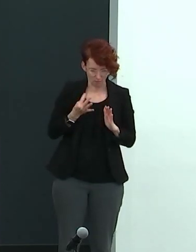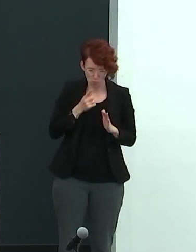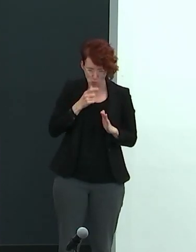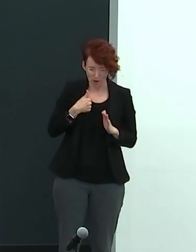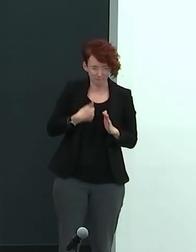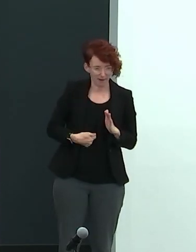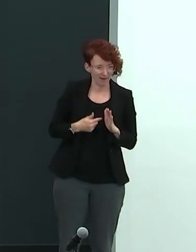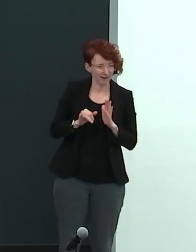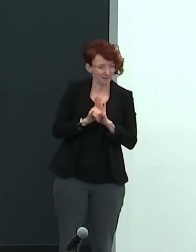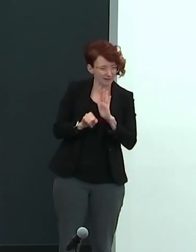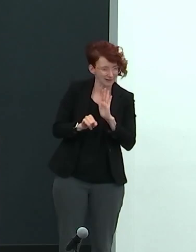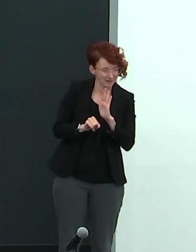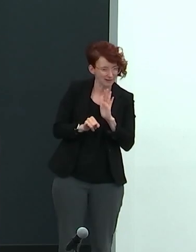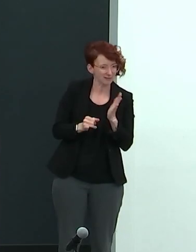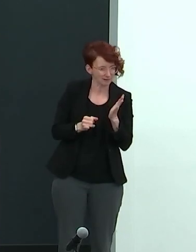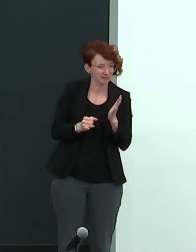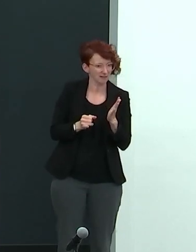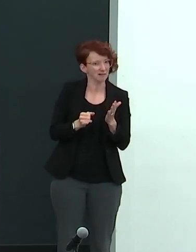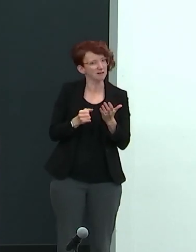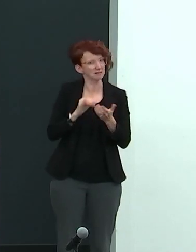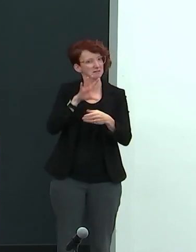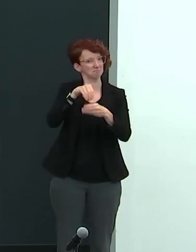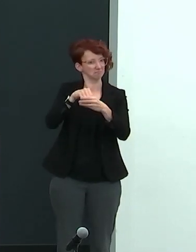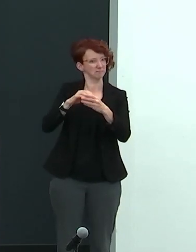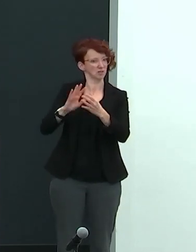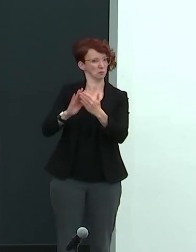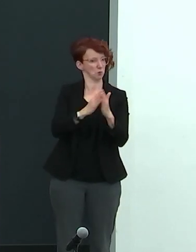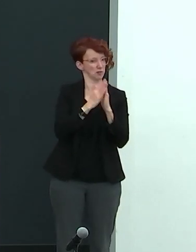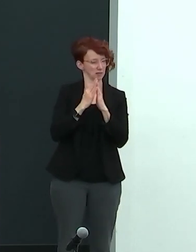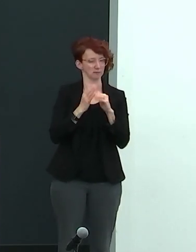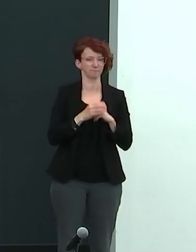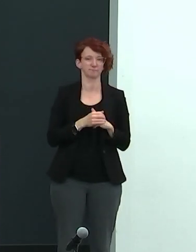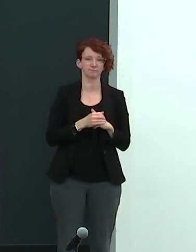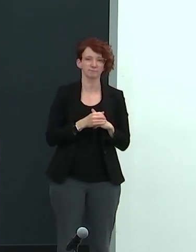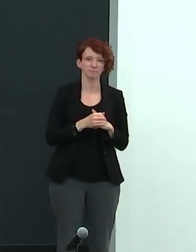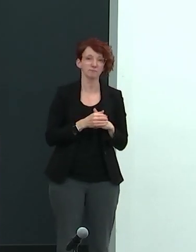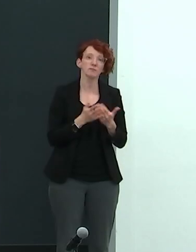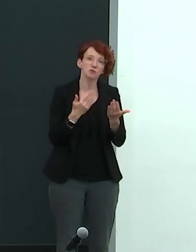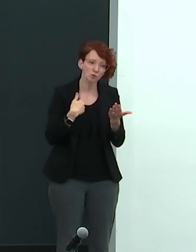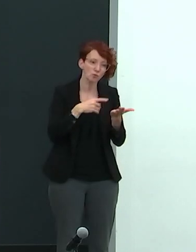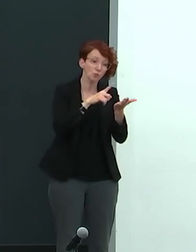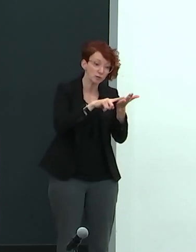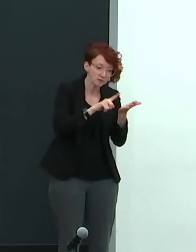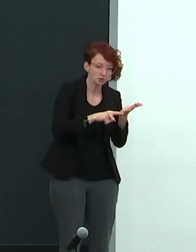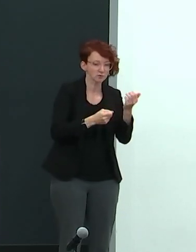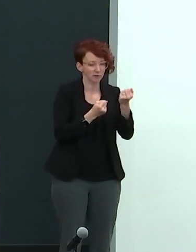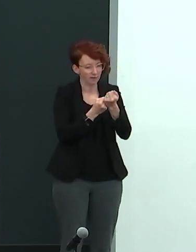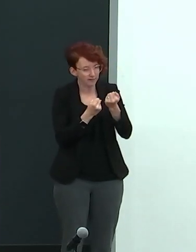More often than not, outside the context of research, advocacy, and